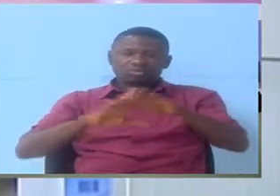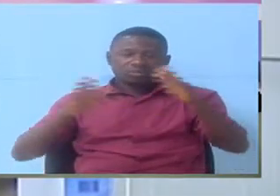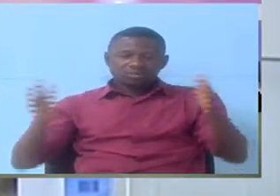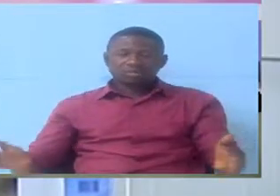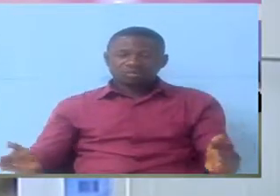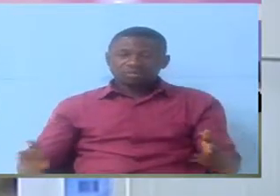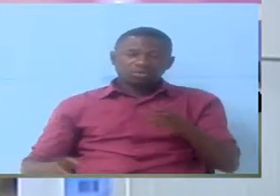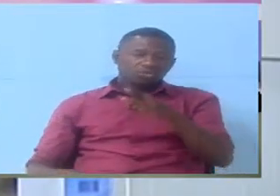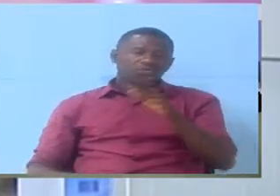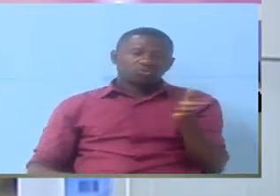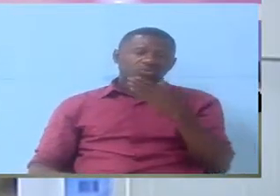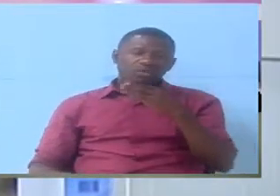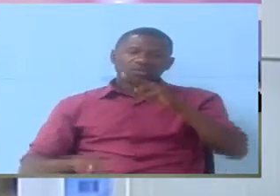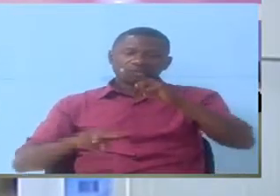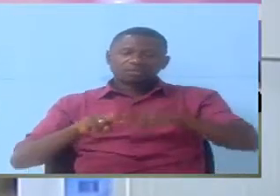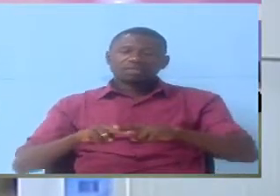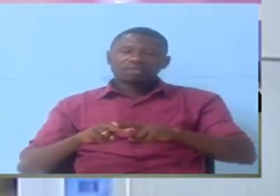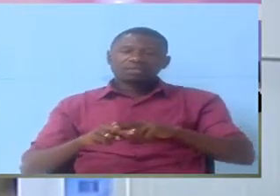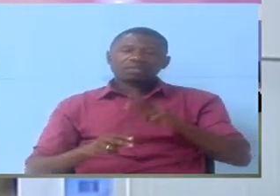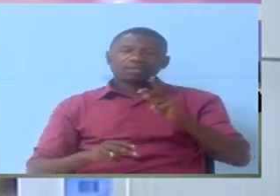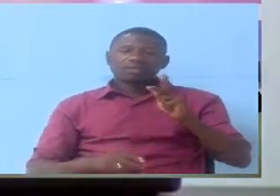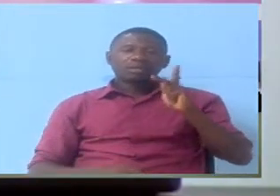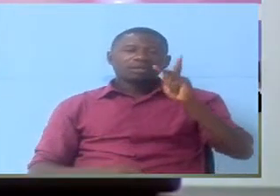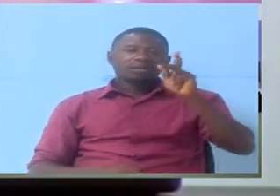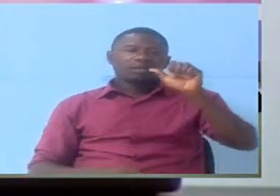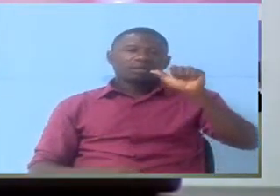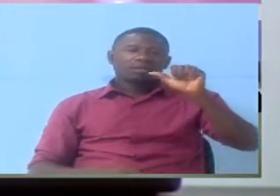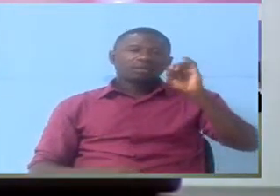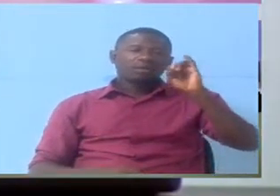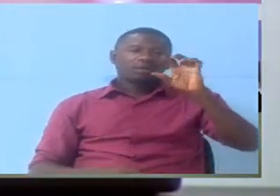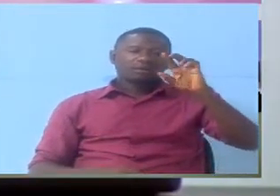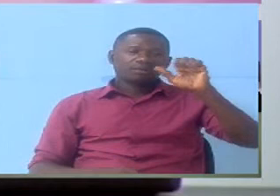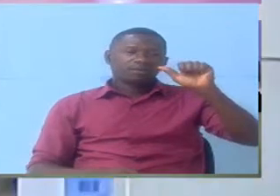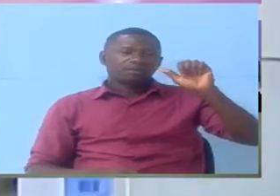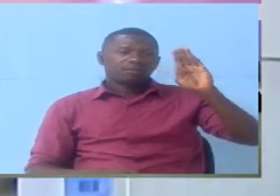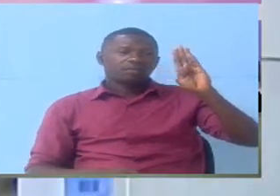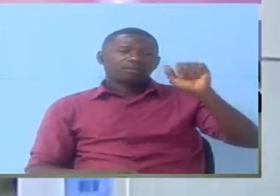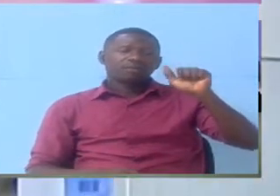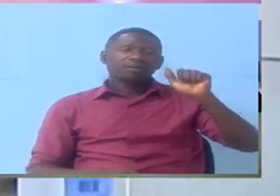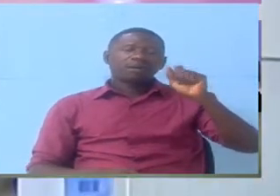Kairaba Police. Was this normal?